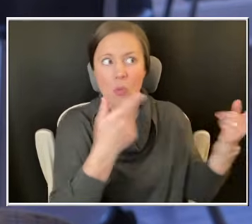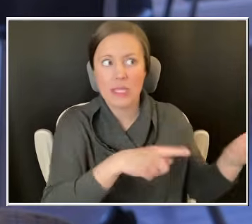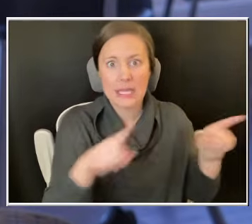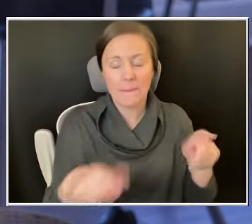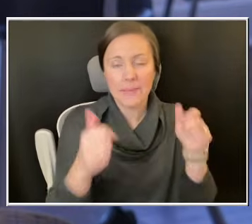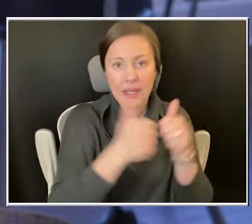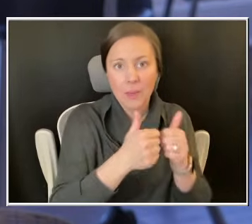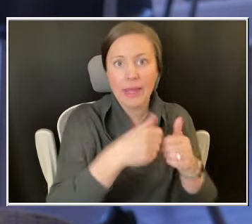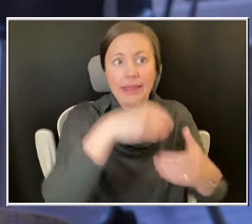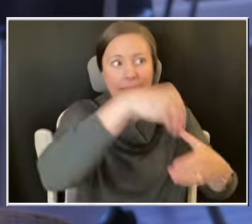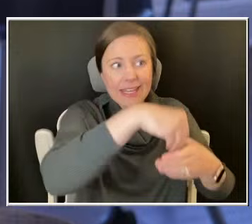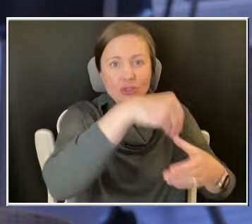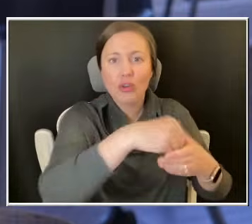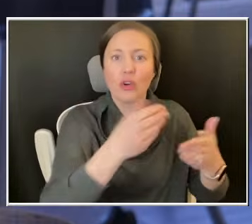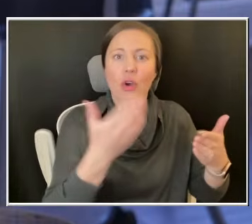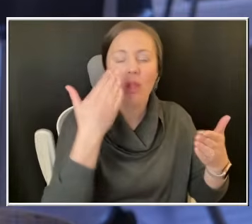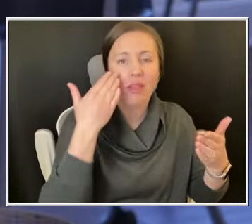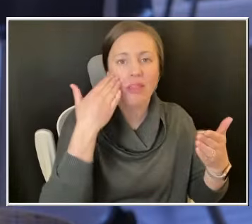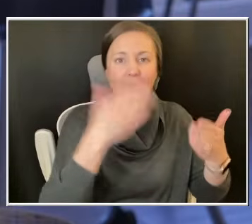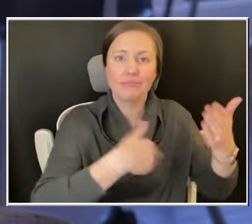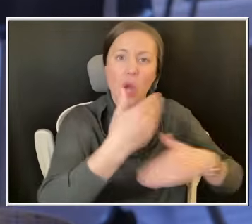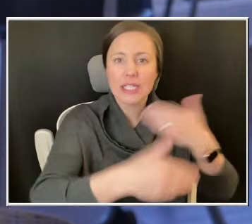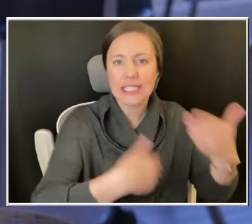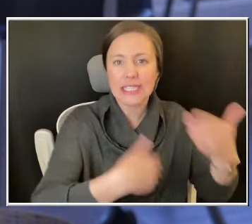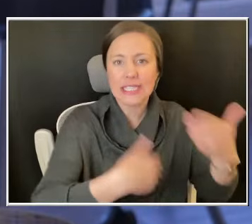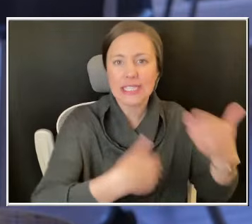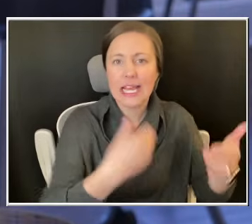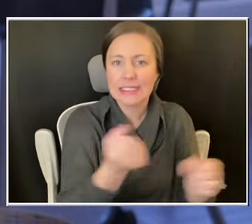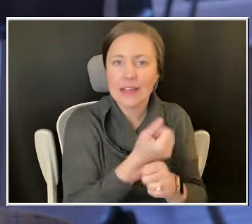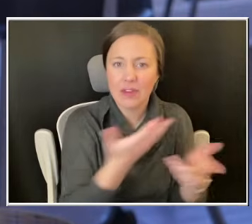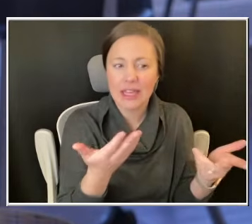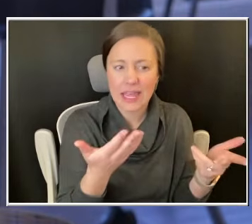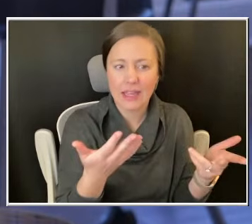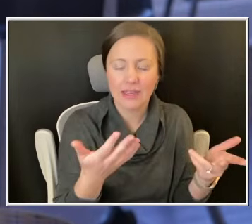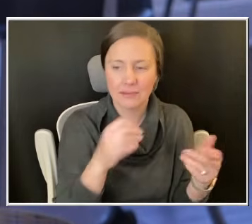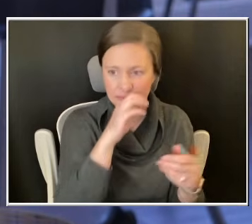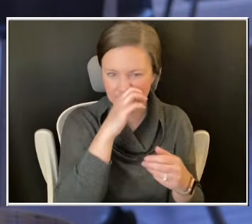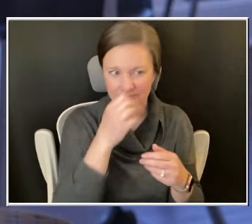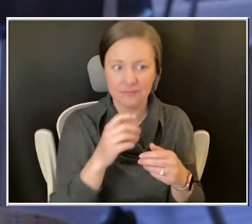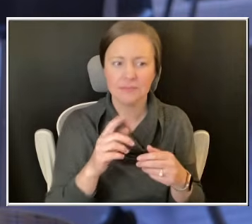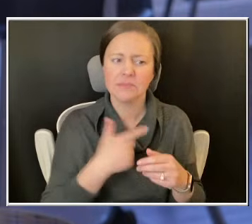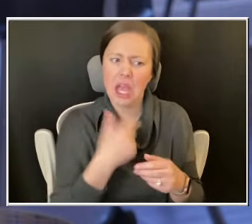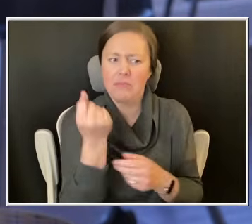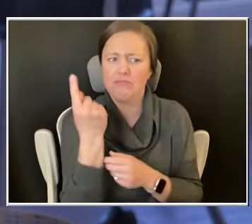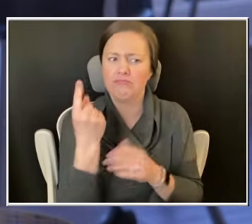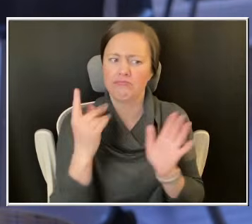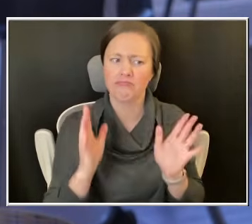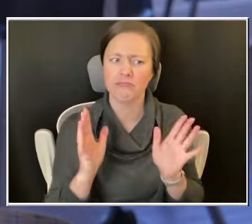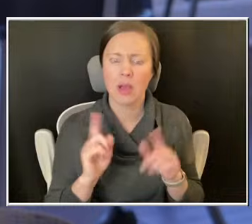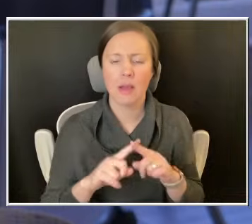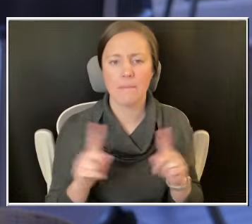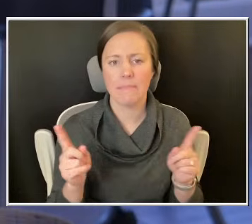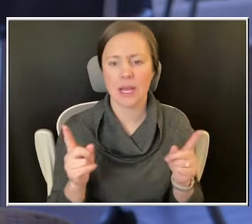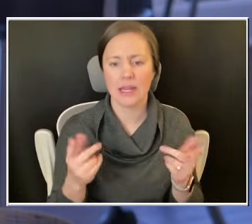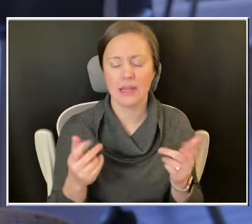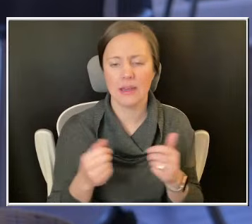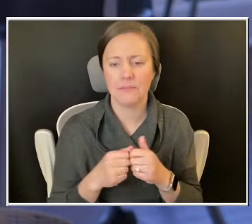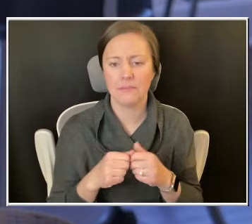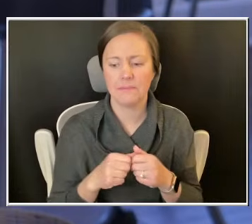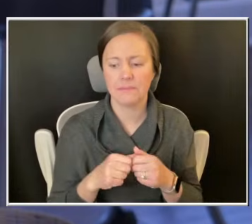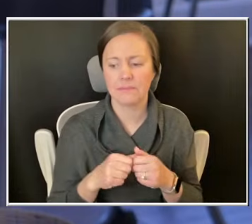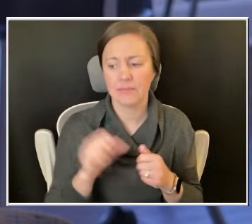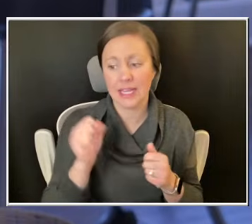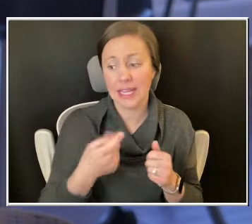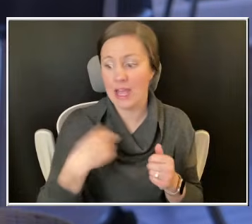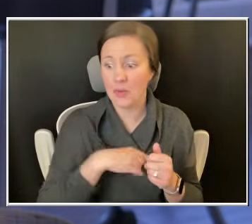like what kind of Samantha knows, and I understand that, but yeah, we're kind of left in